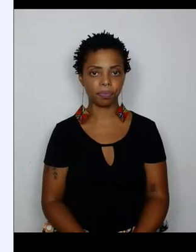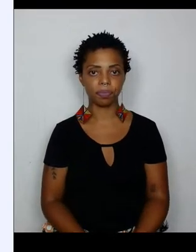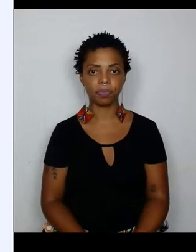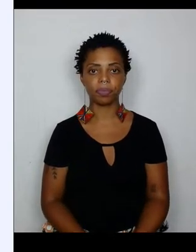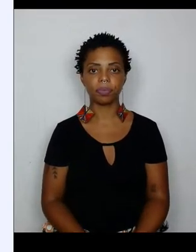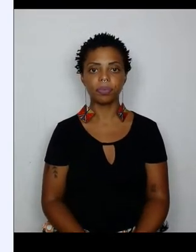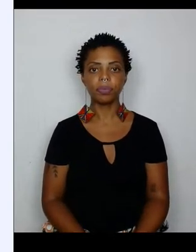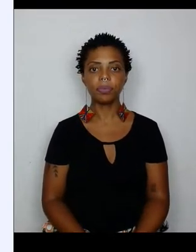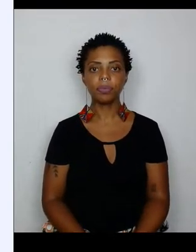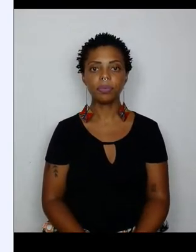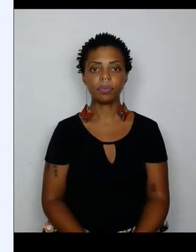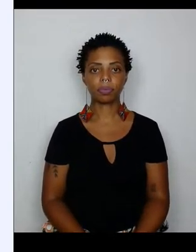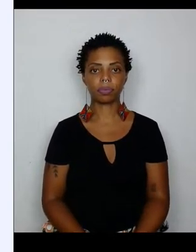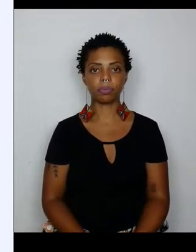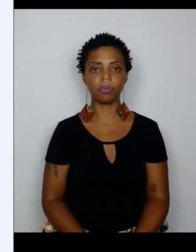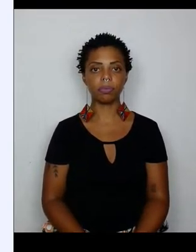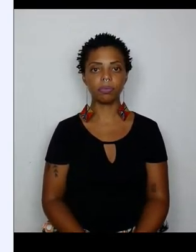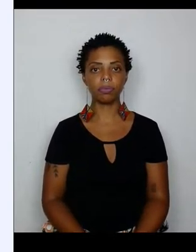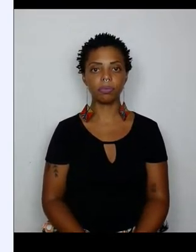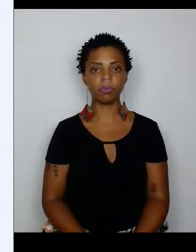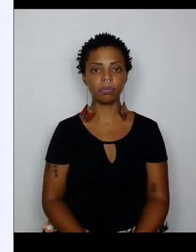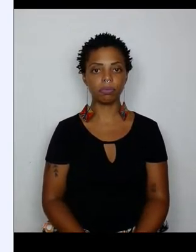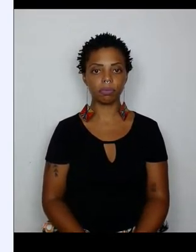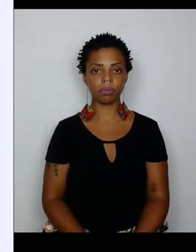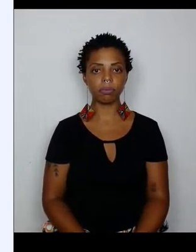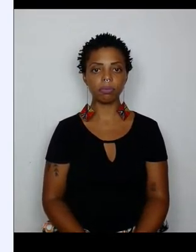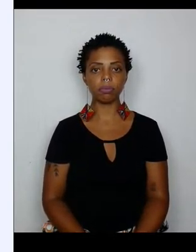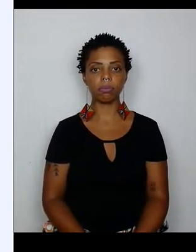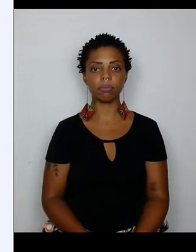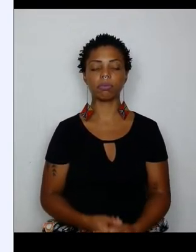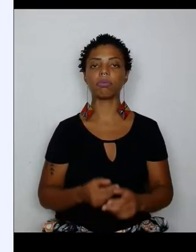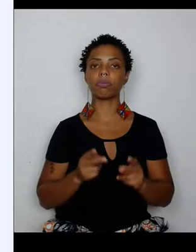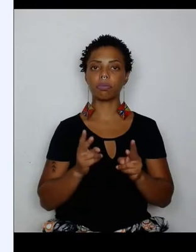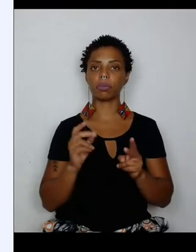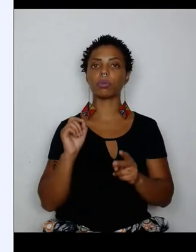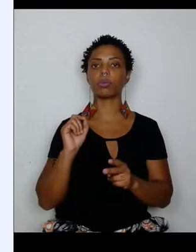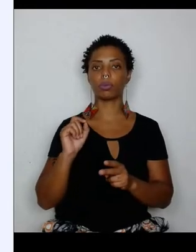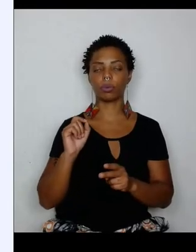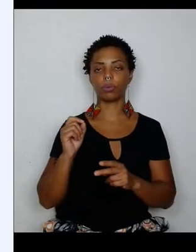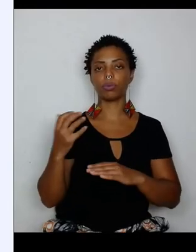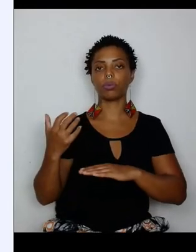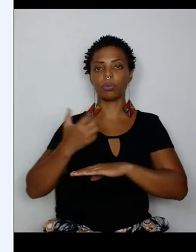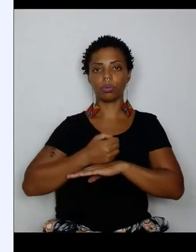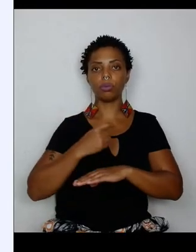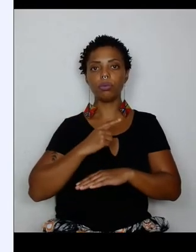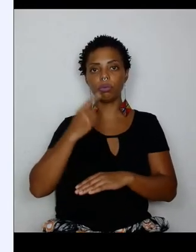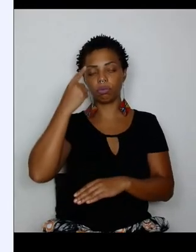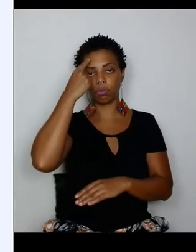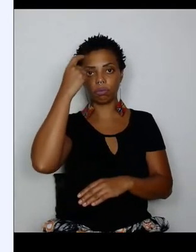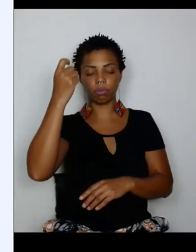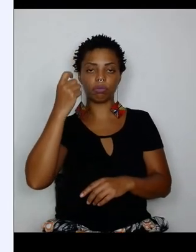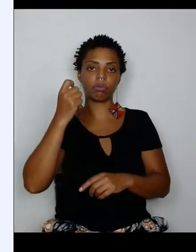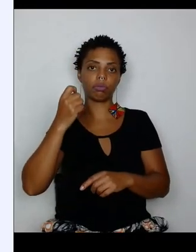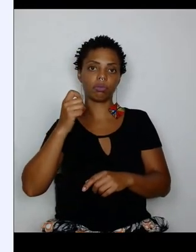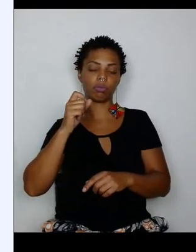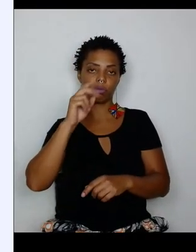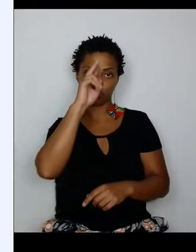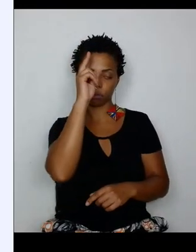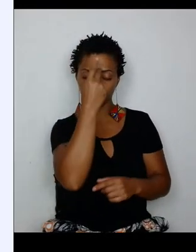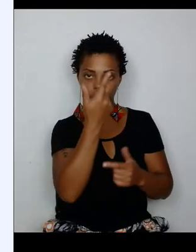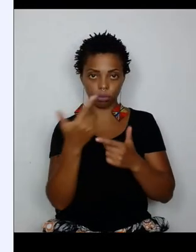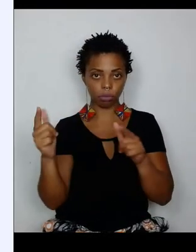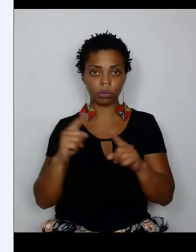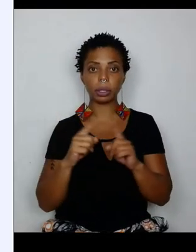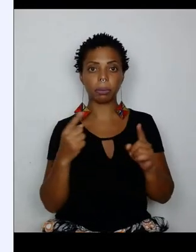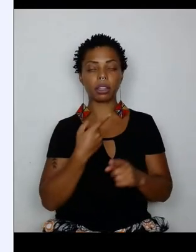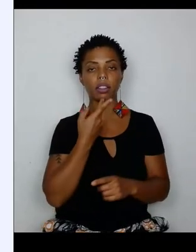despite distortions imposed by colonial rule gogan's writing suggests that he hoped to find him polynesia the survival of